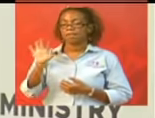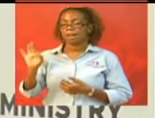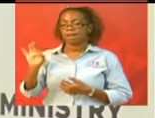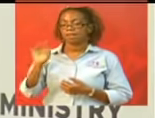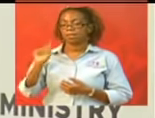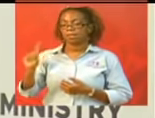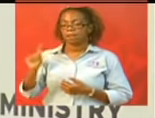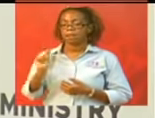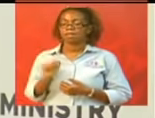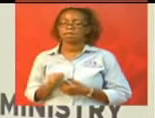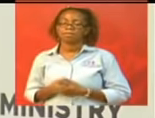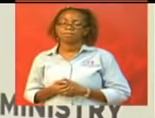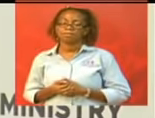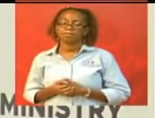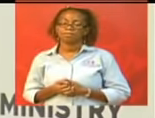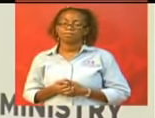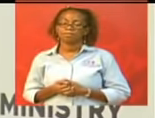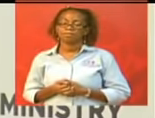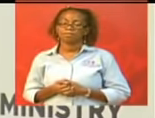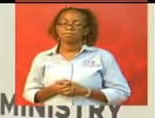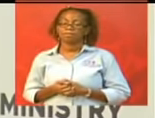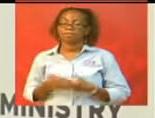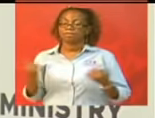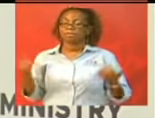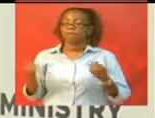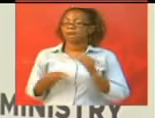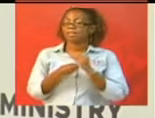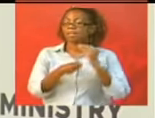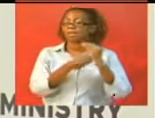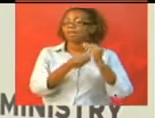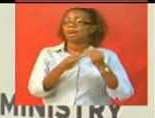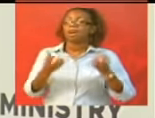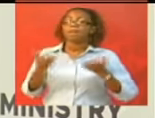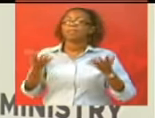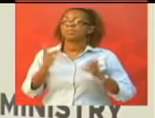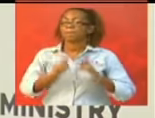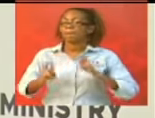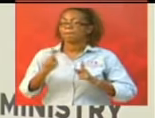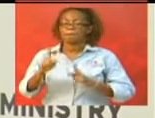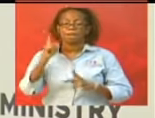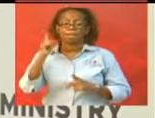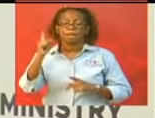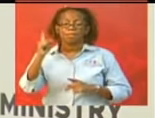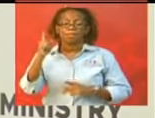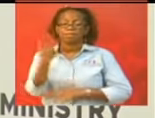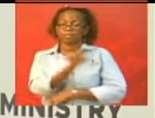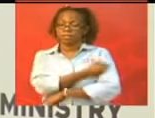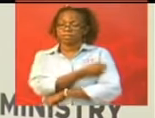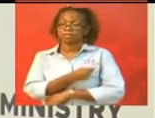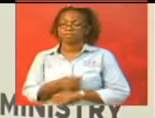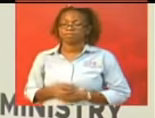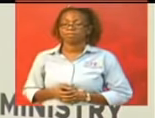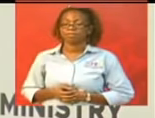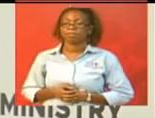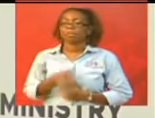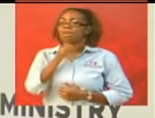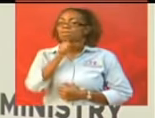3,591. The total first dose vaccines administered for 65 years and